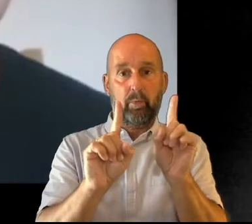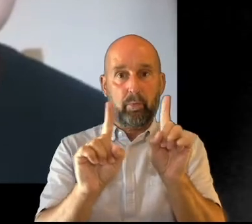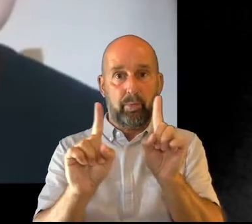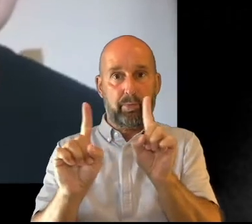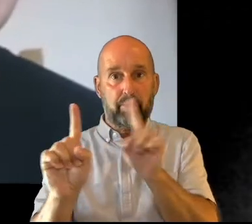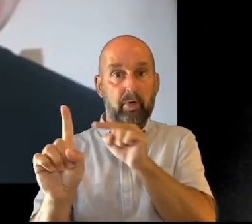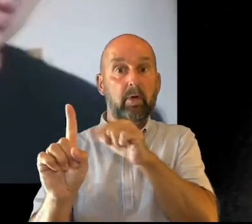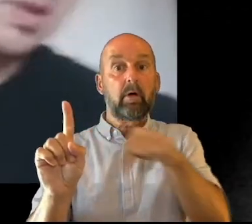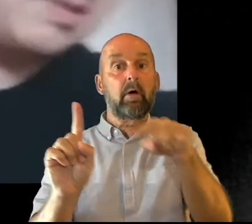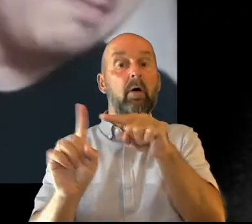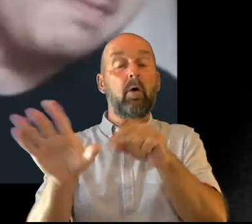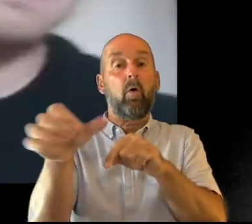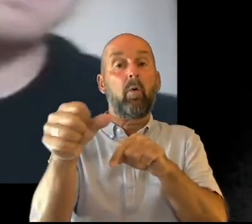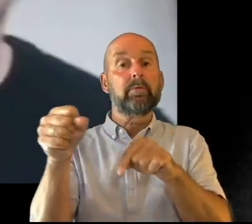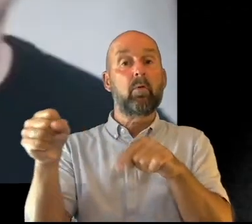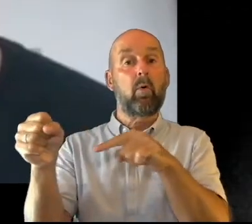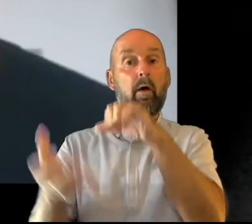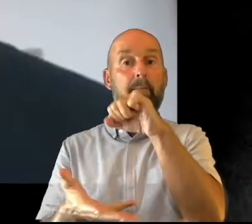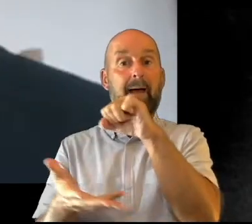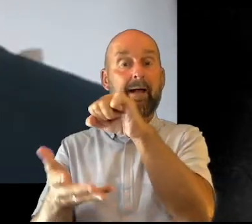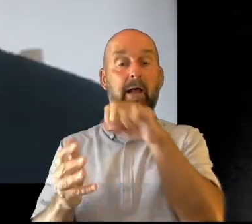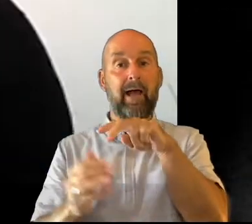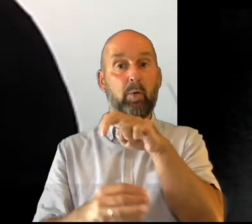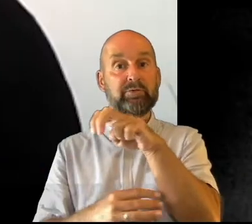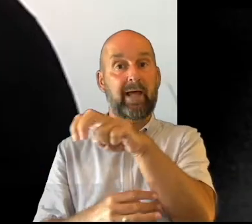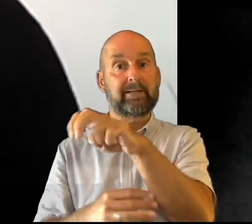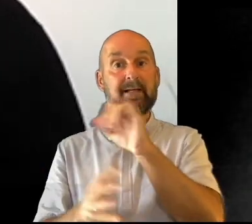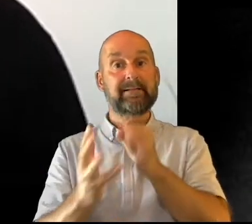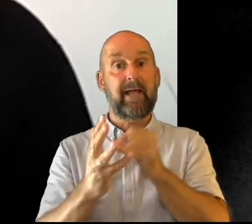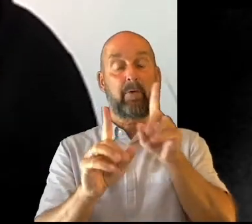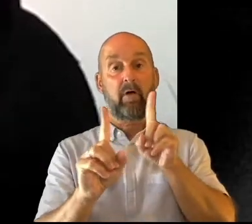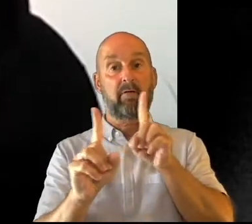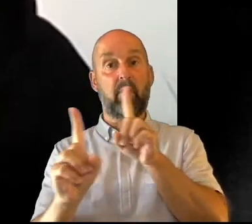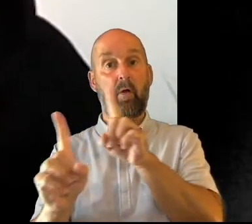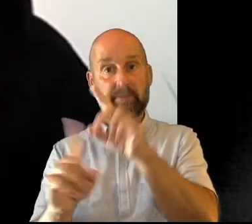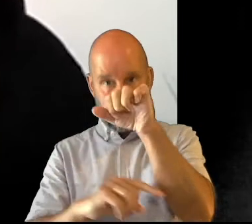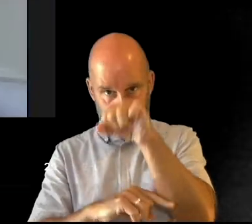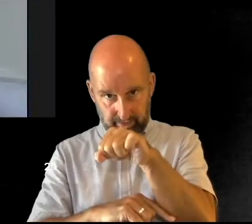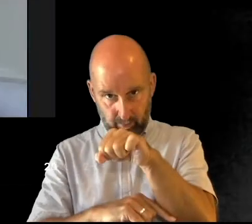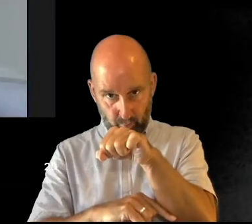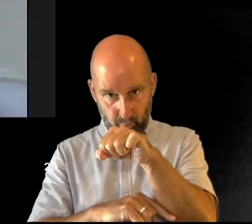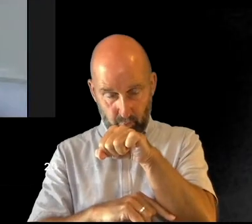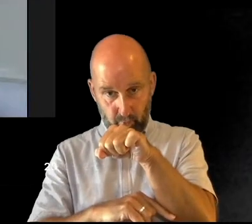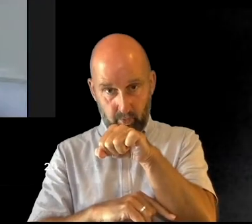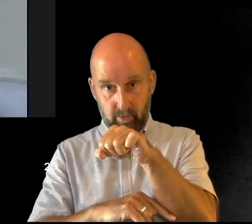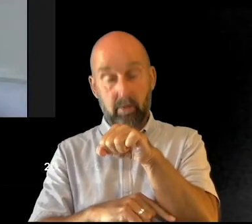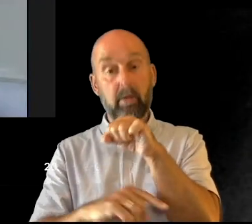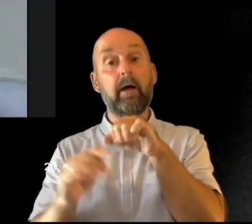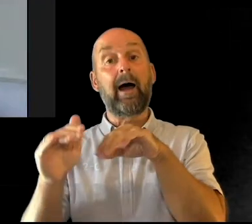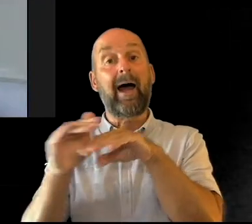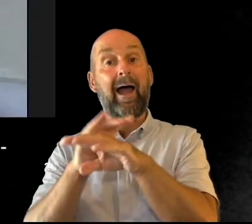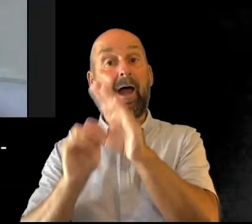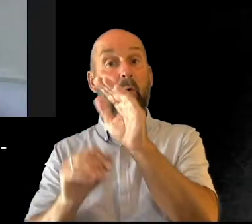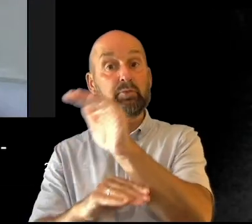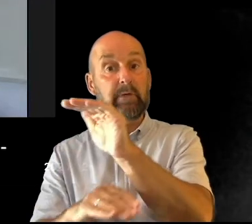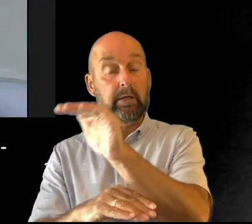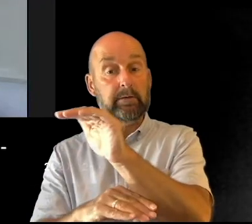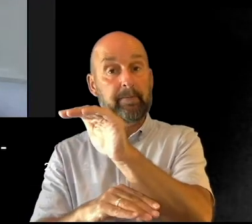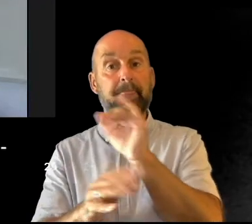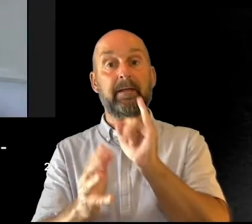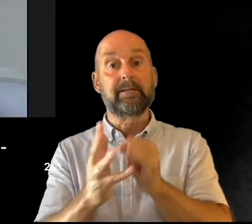caterer with the bin bag opens a door and walks outside. Samrah follows him, head down. We follow them outside.